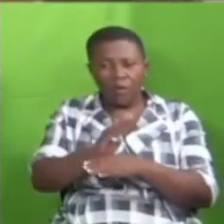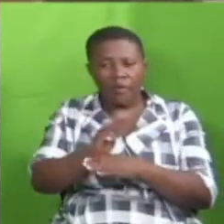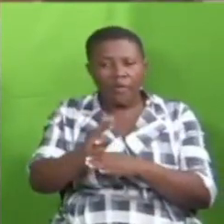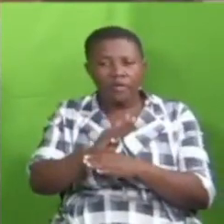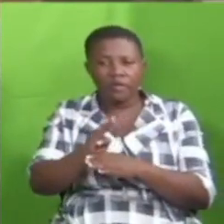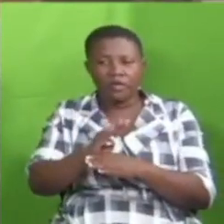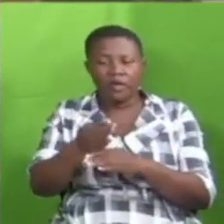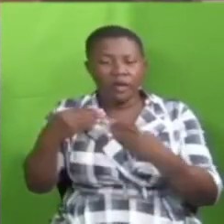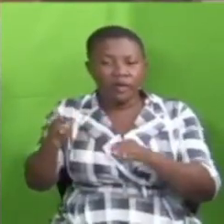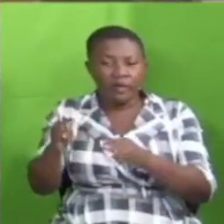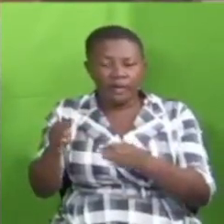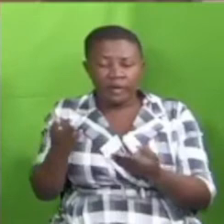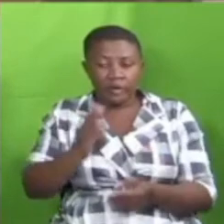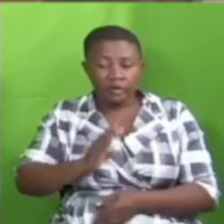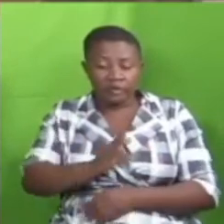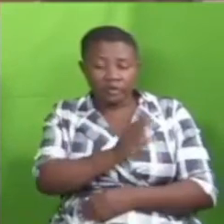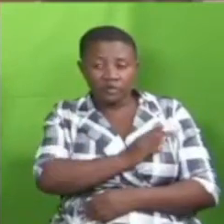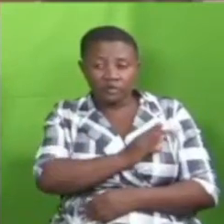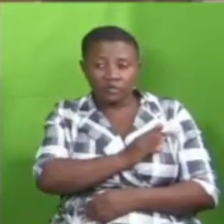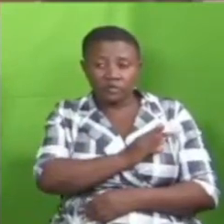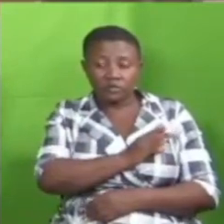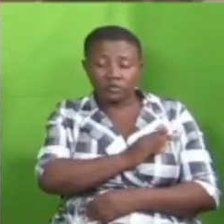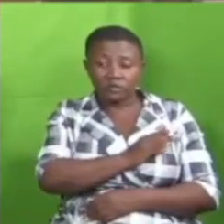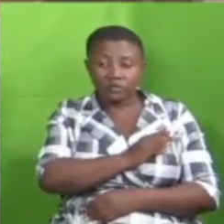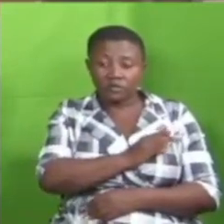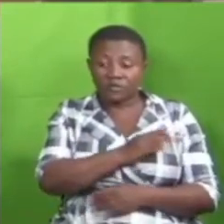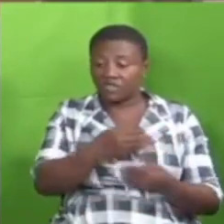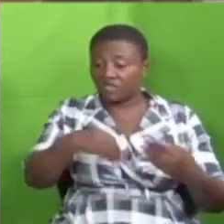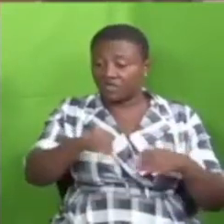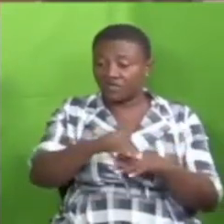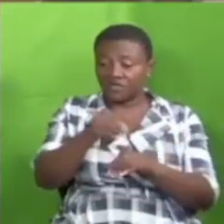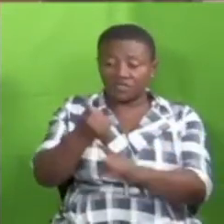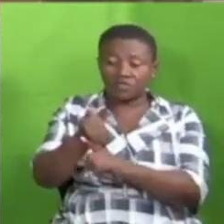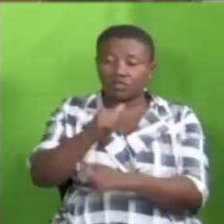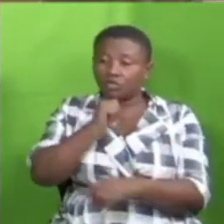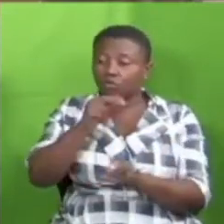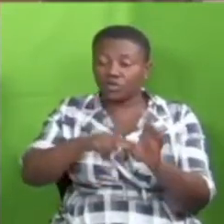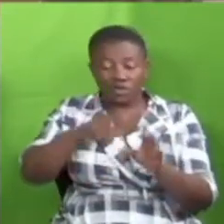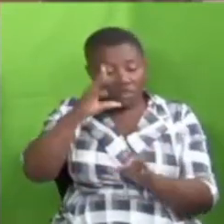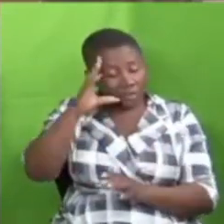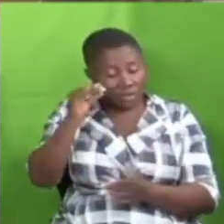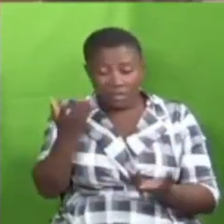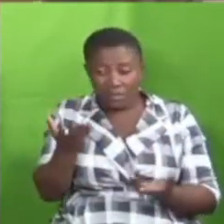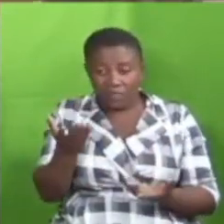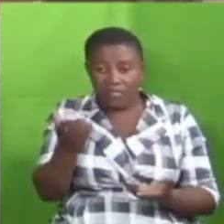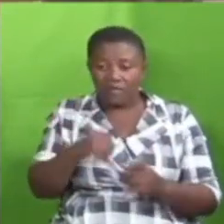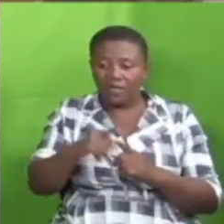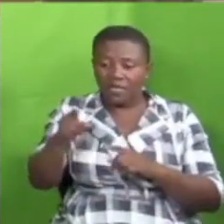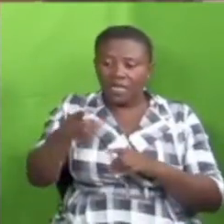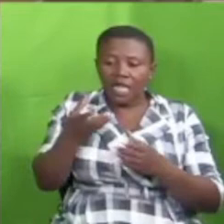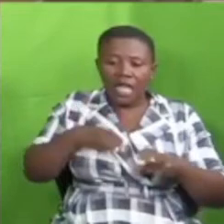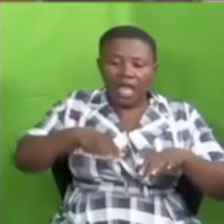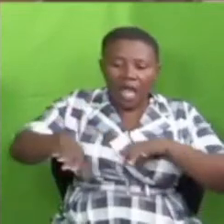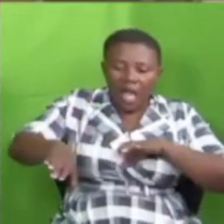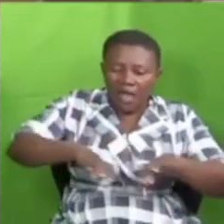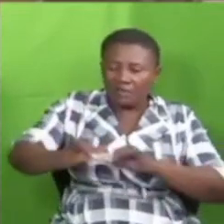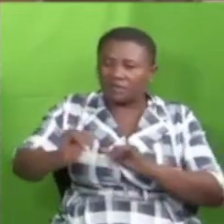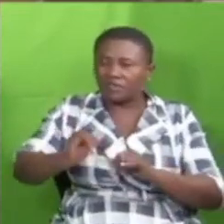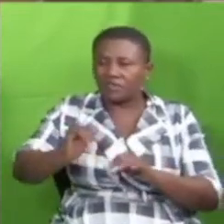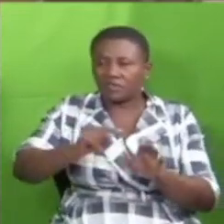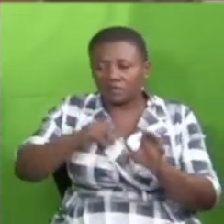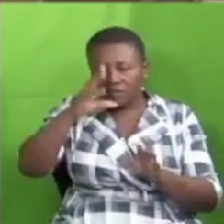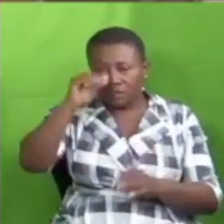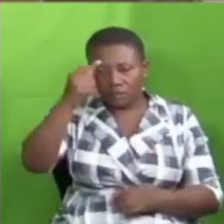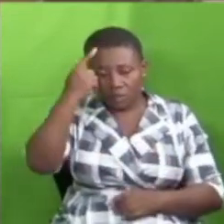Vice Chairman, he actually acted as the Chairman of the Committee, because the Chairman of that committee, which is Nana Afo, saw so